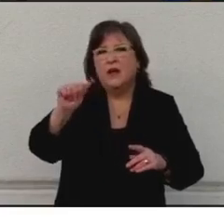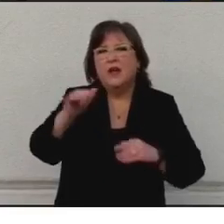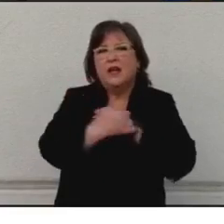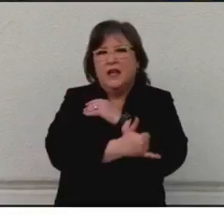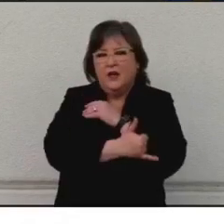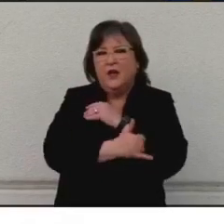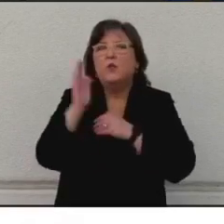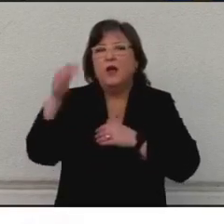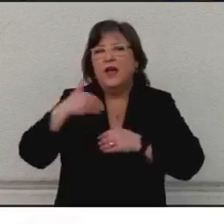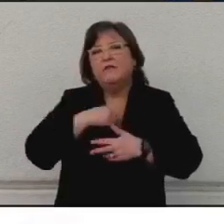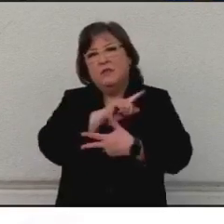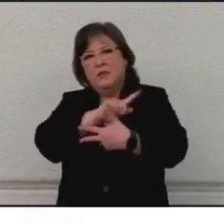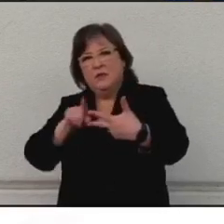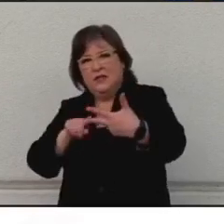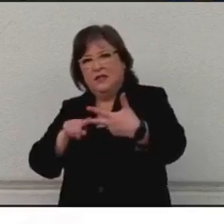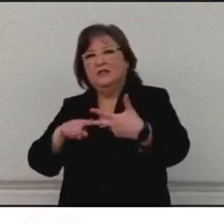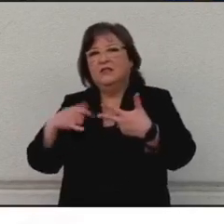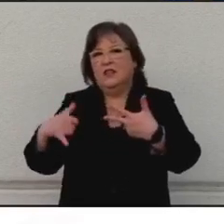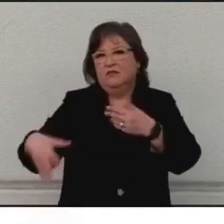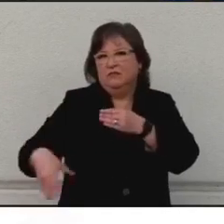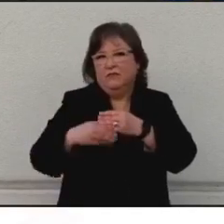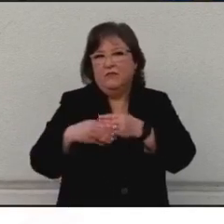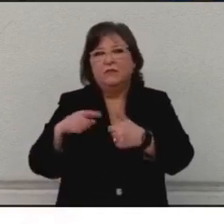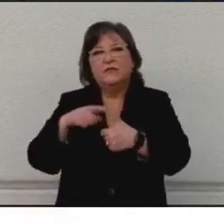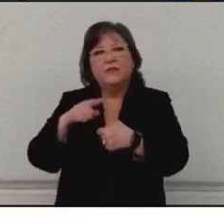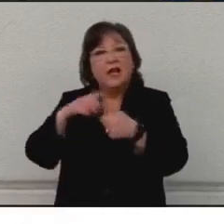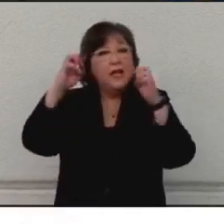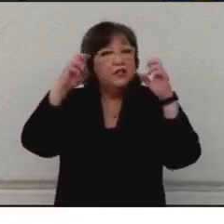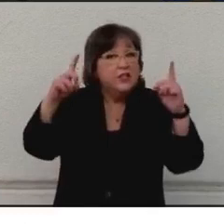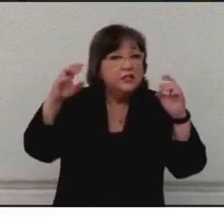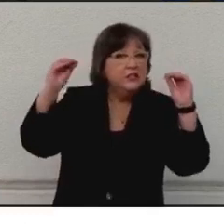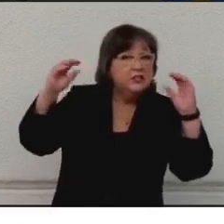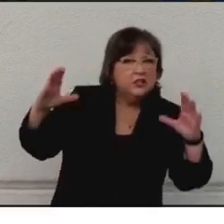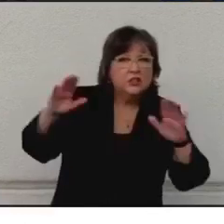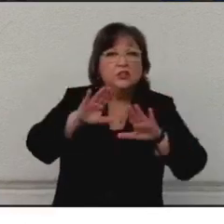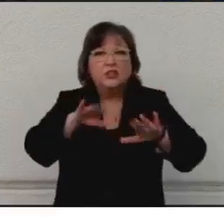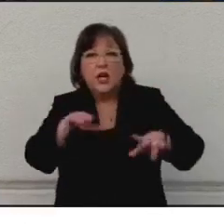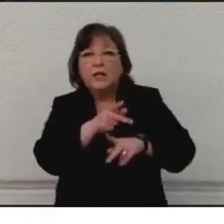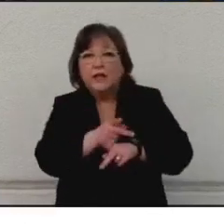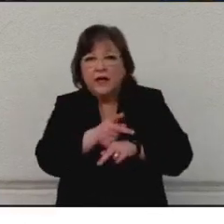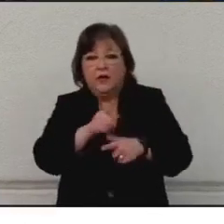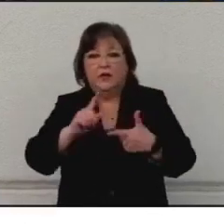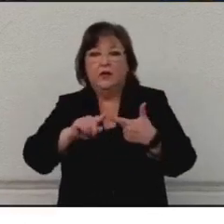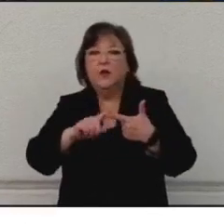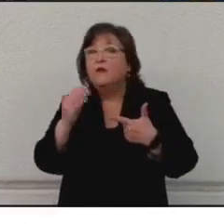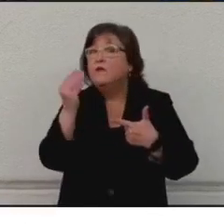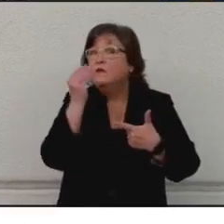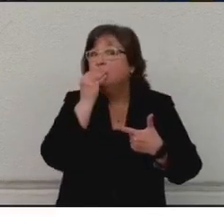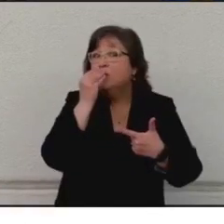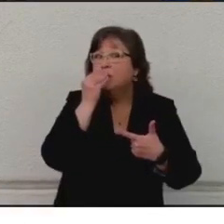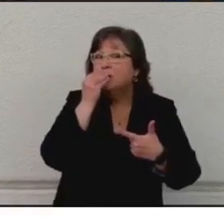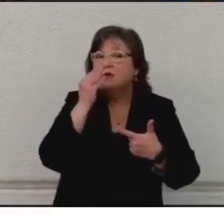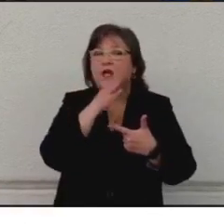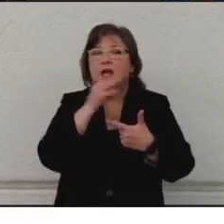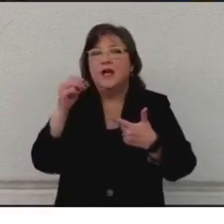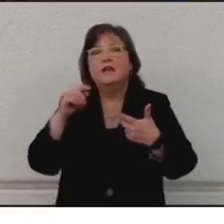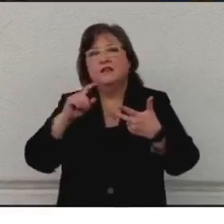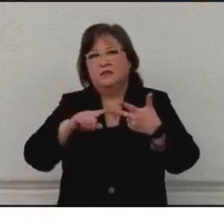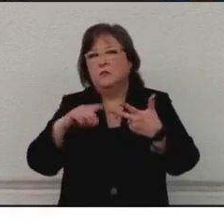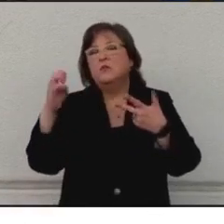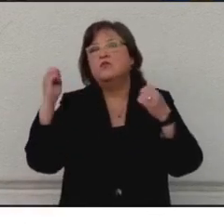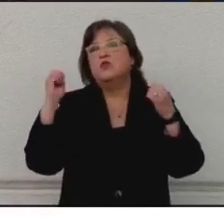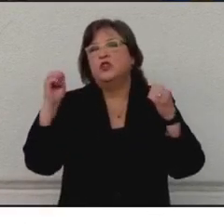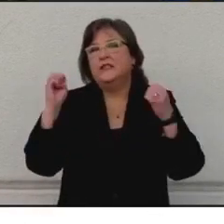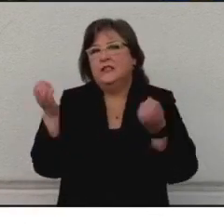education and childcare, food and agriculture, and emergency services. This is phase